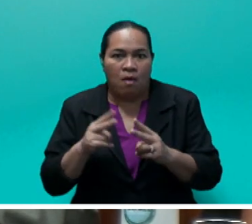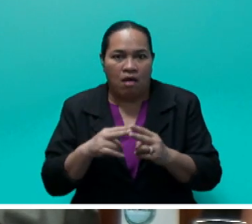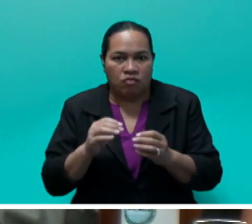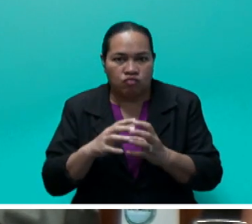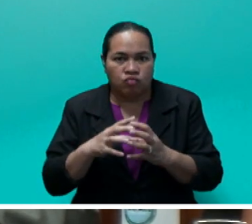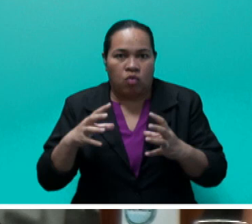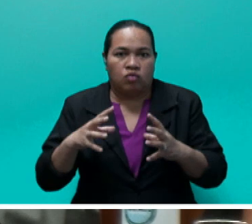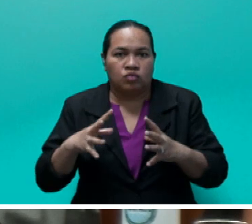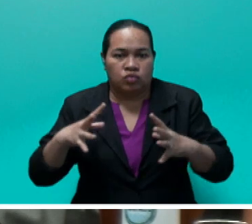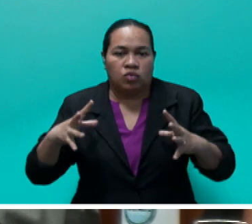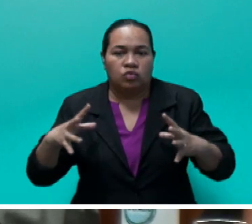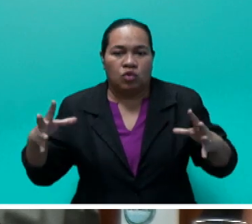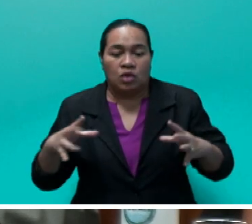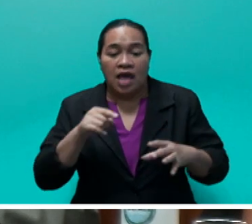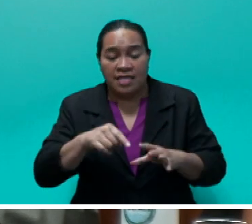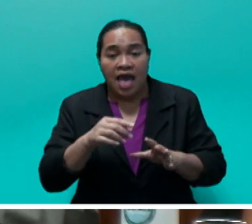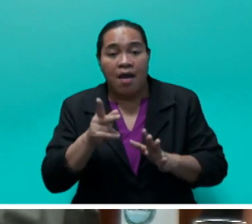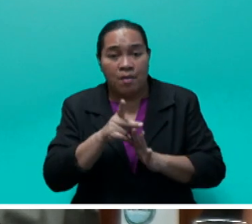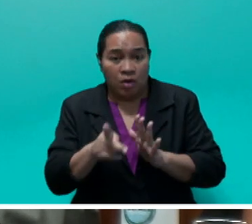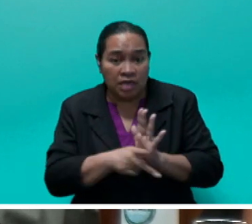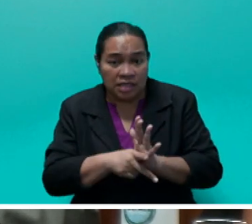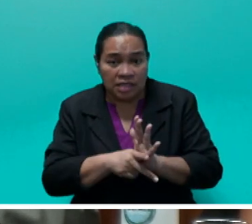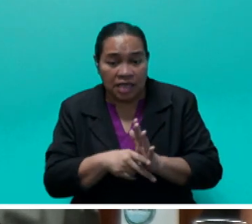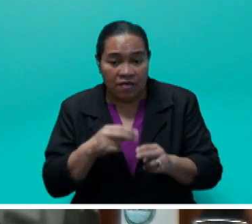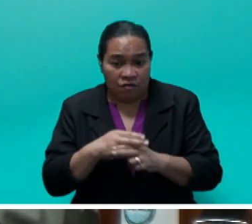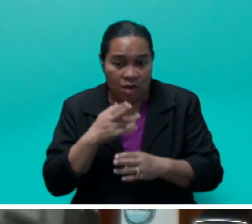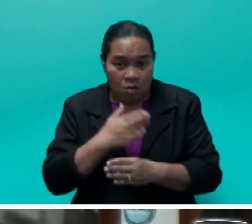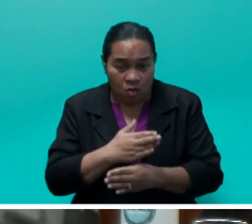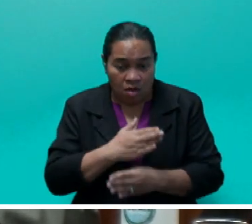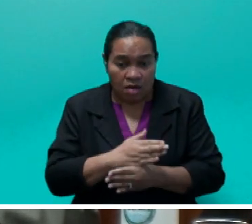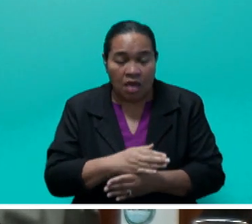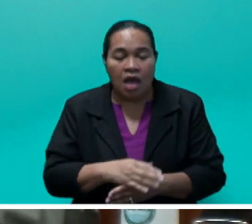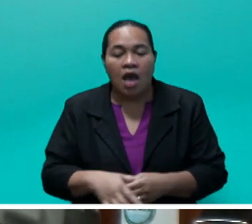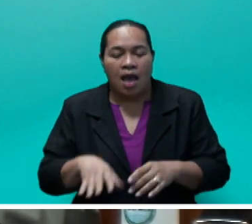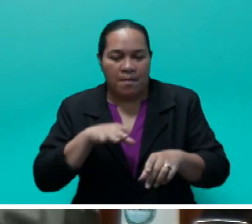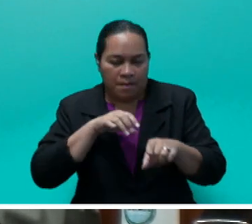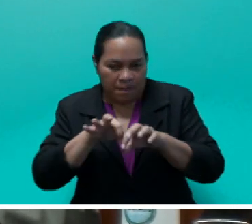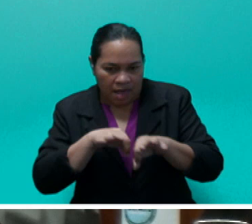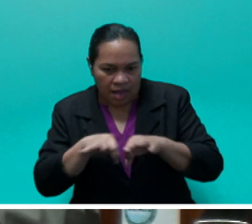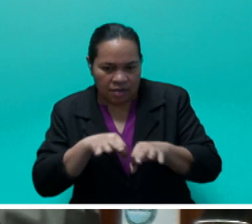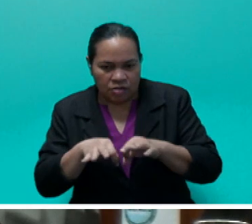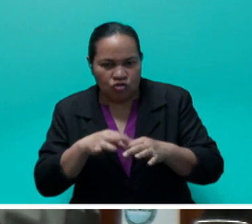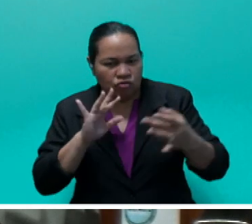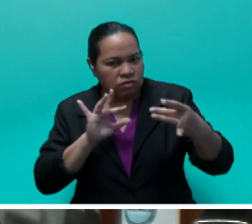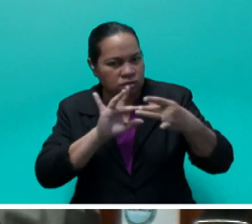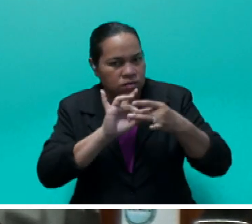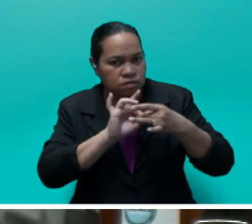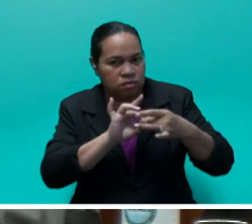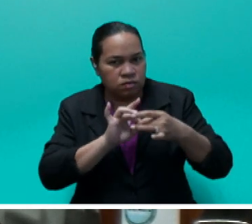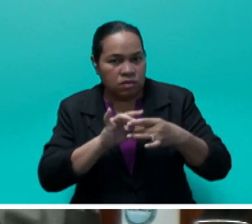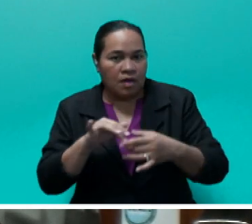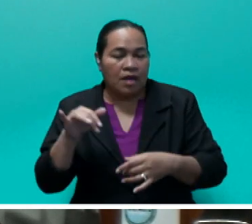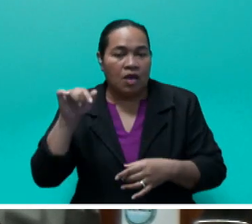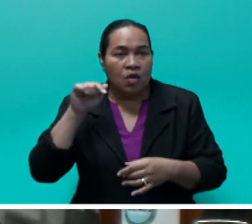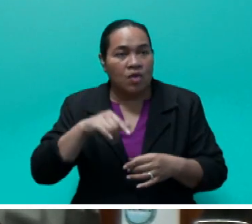Fiji's aviation policy framework aims to enhance connectivity, ensuring efficient market access, air navigation,